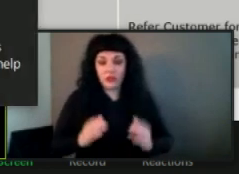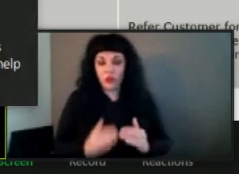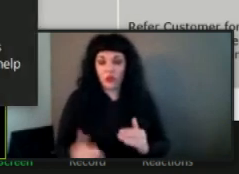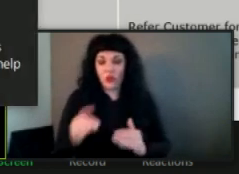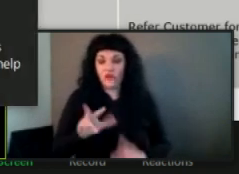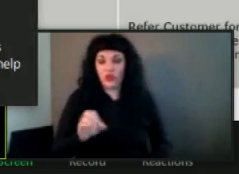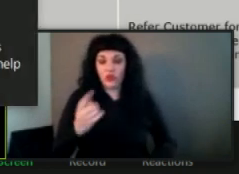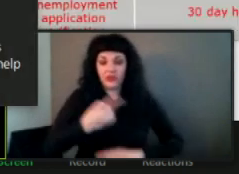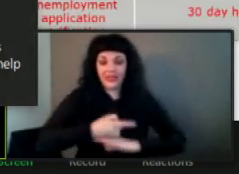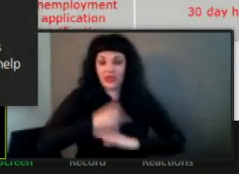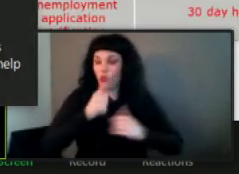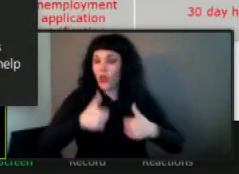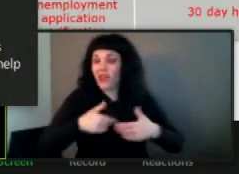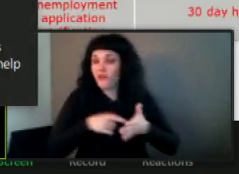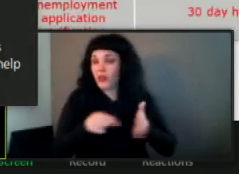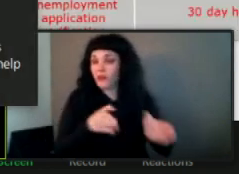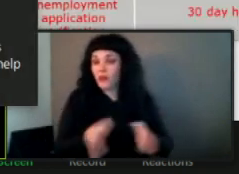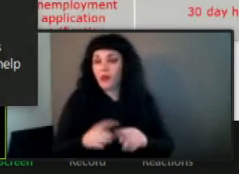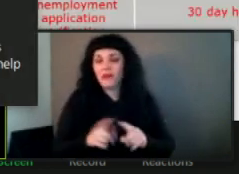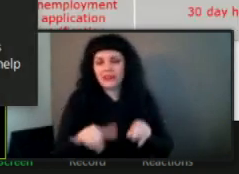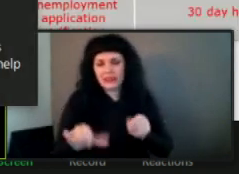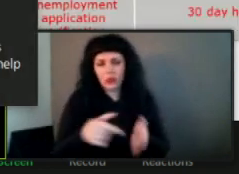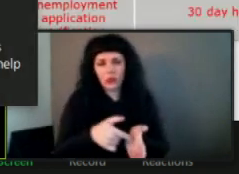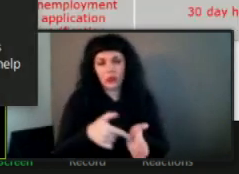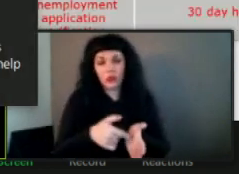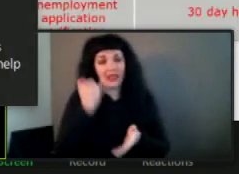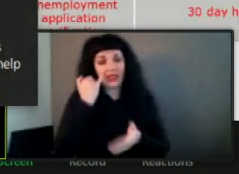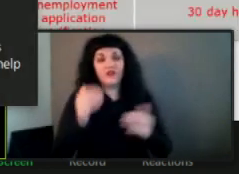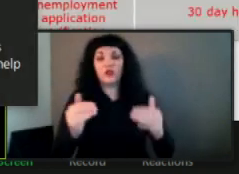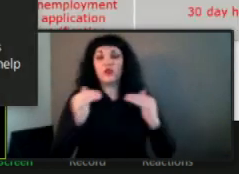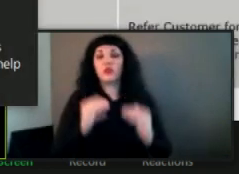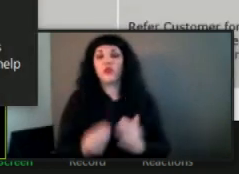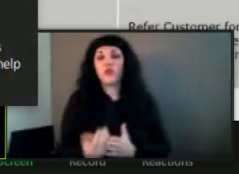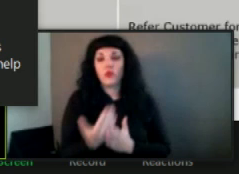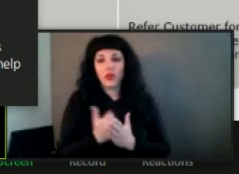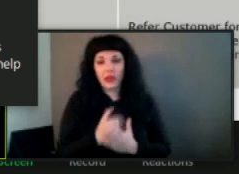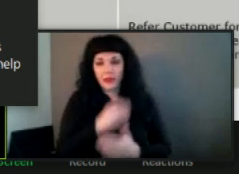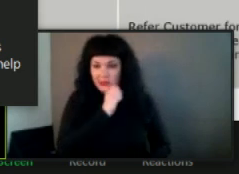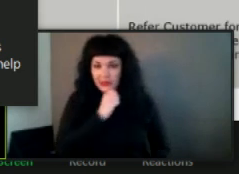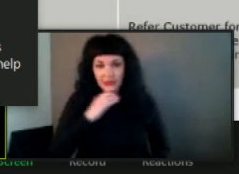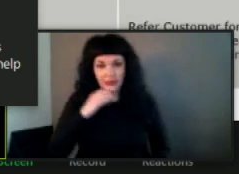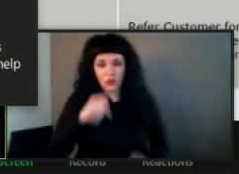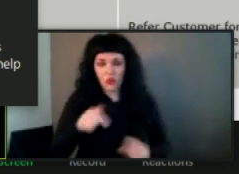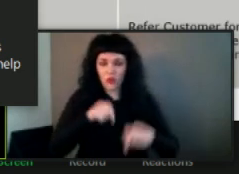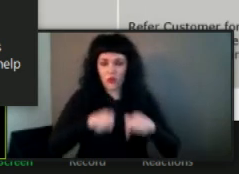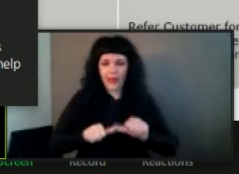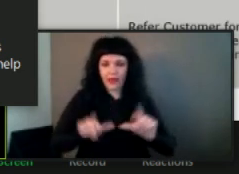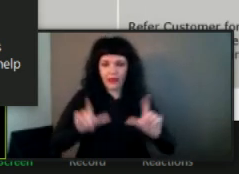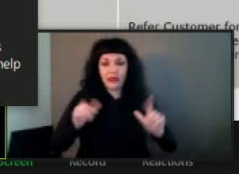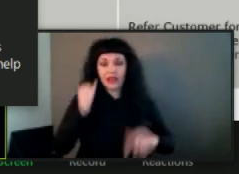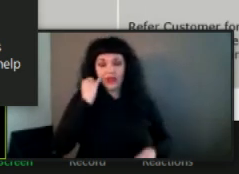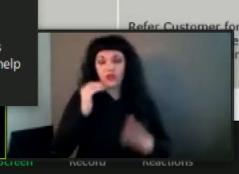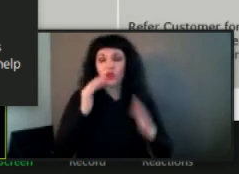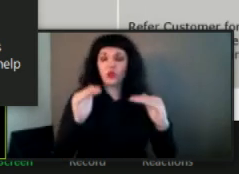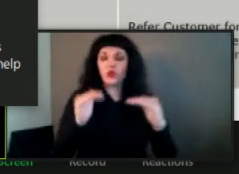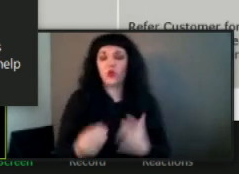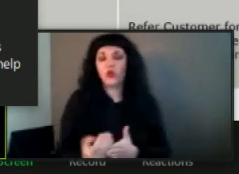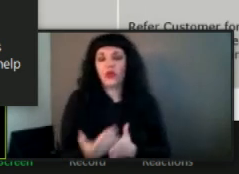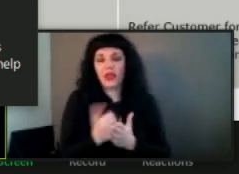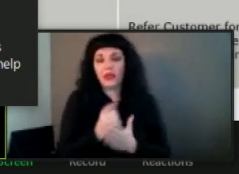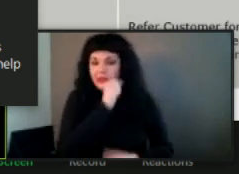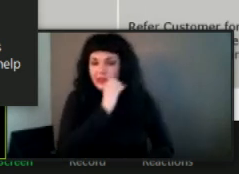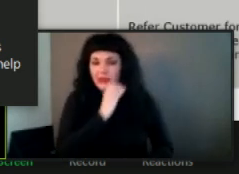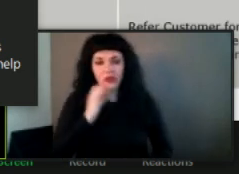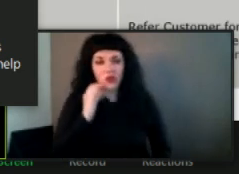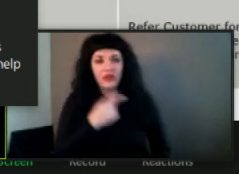money. And if they're low income and seniors, oops, go back one right quick. If they're low income seniors, this slide talks